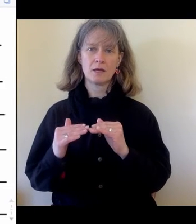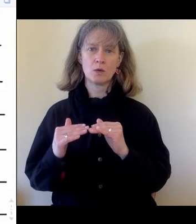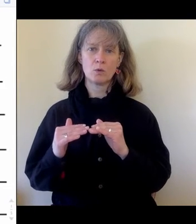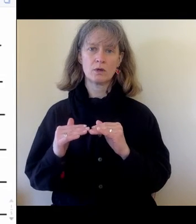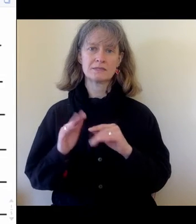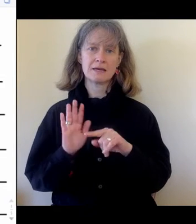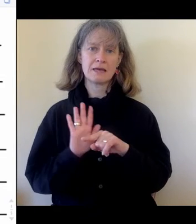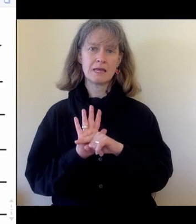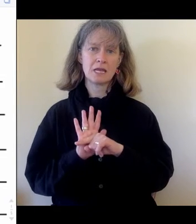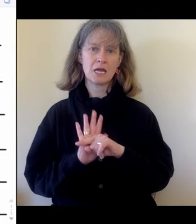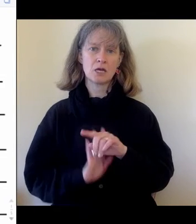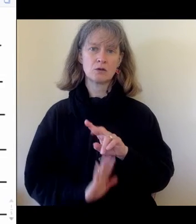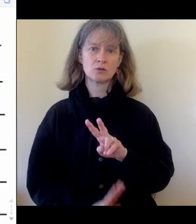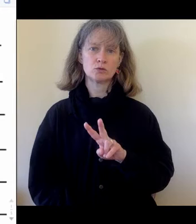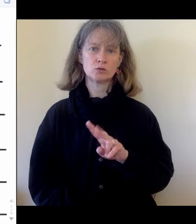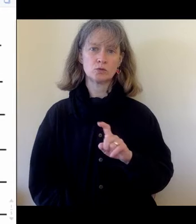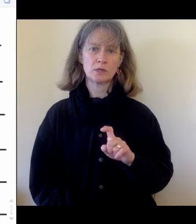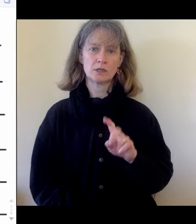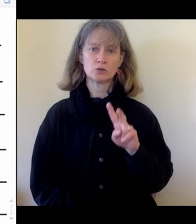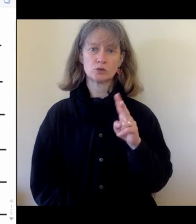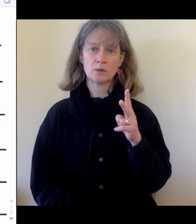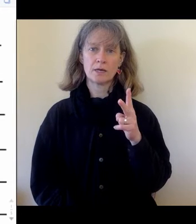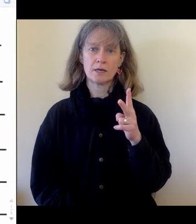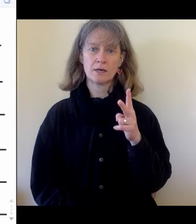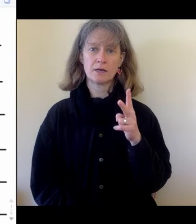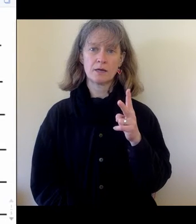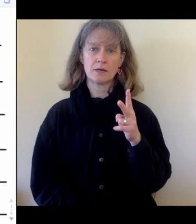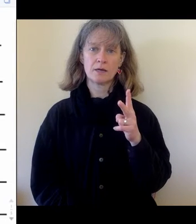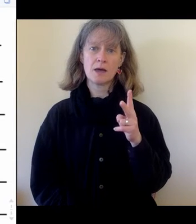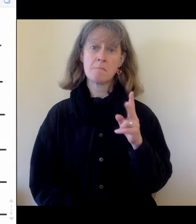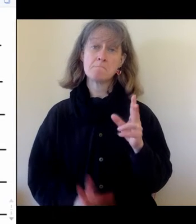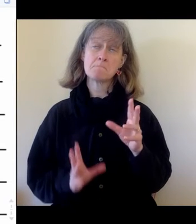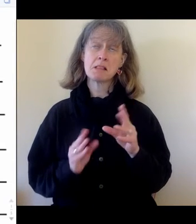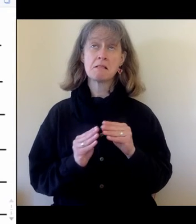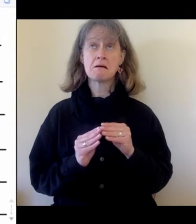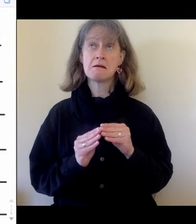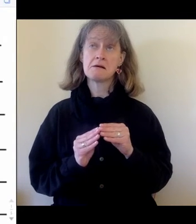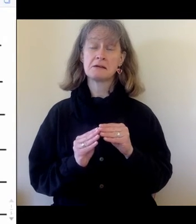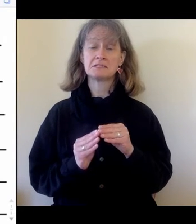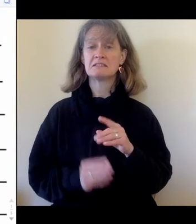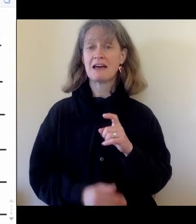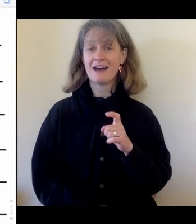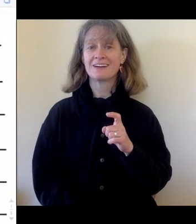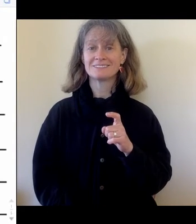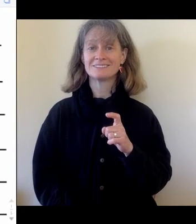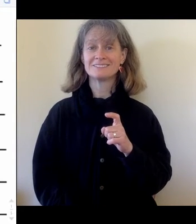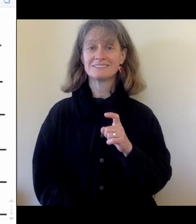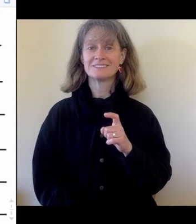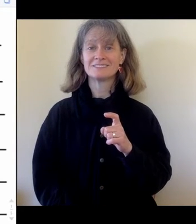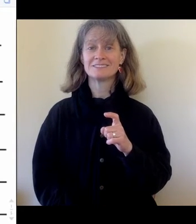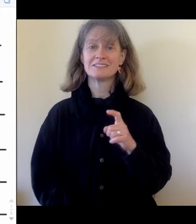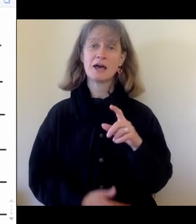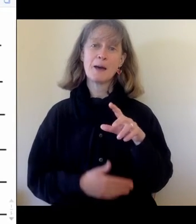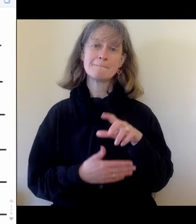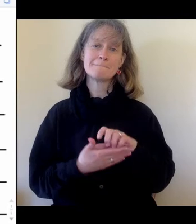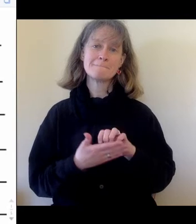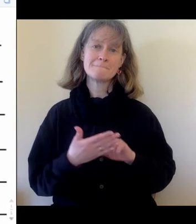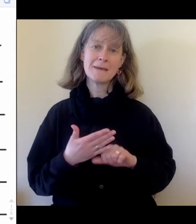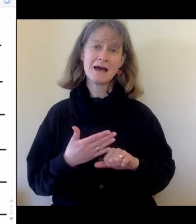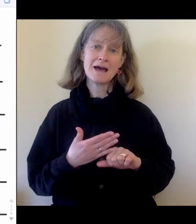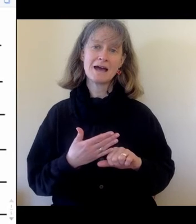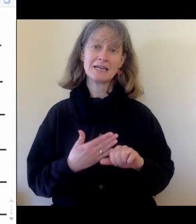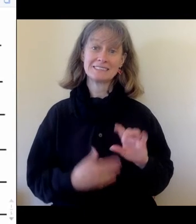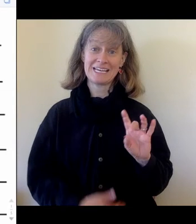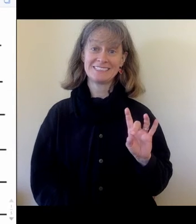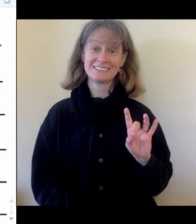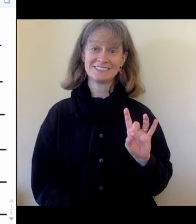negative 2x squared plus x minus